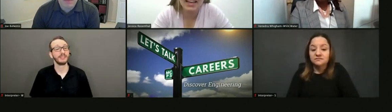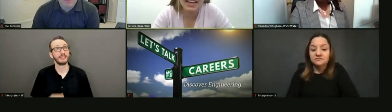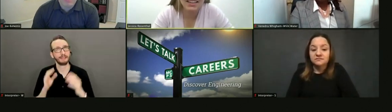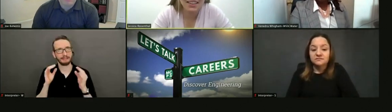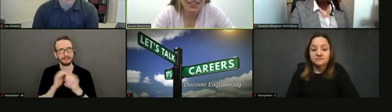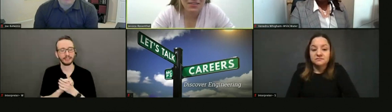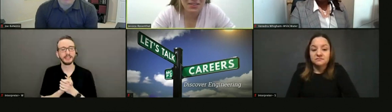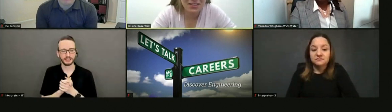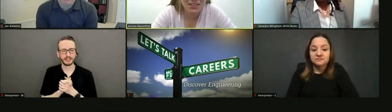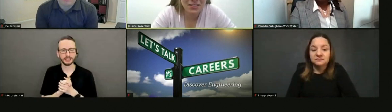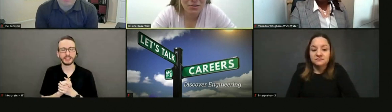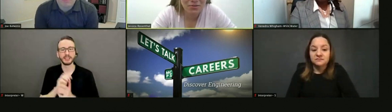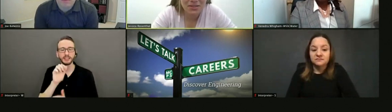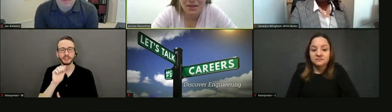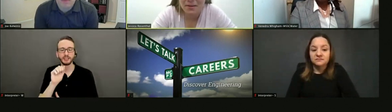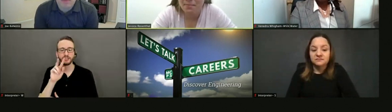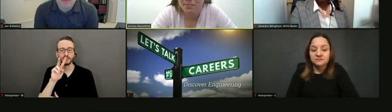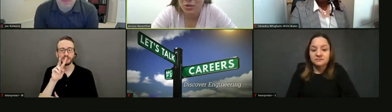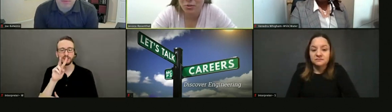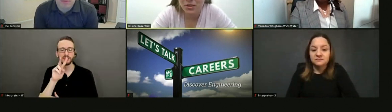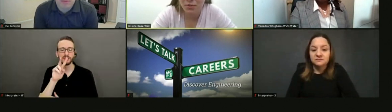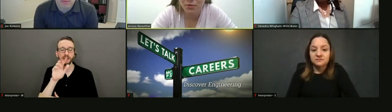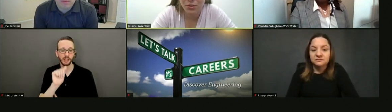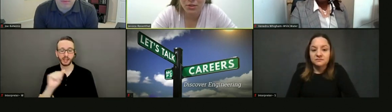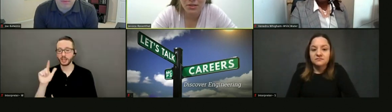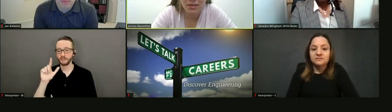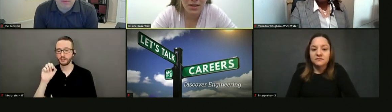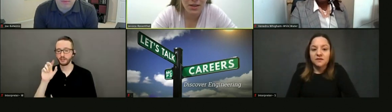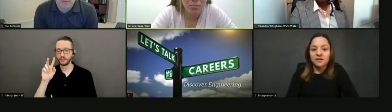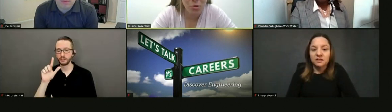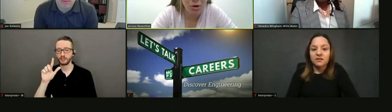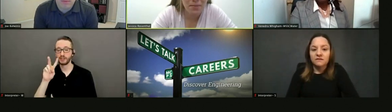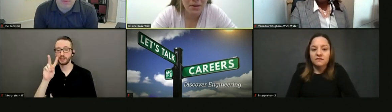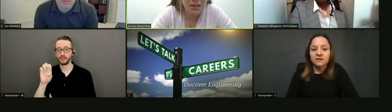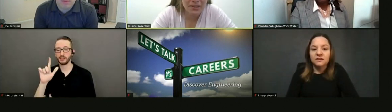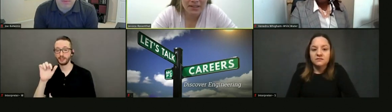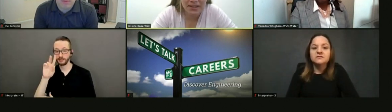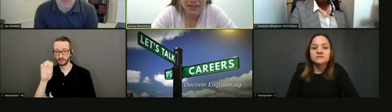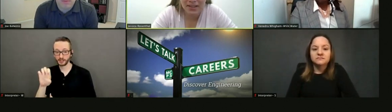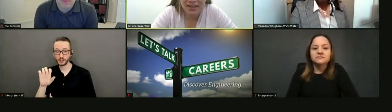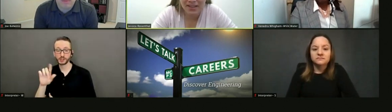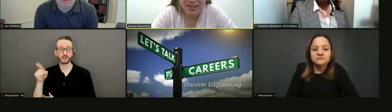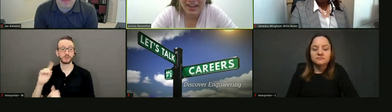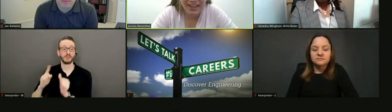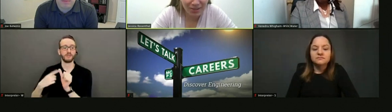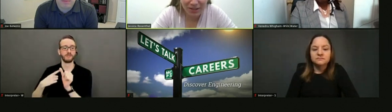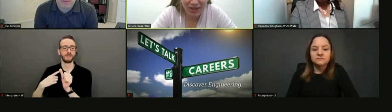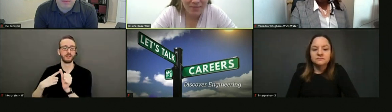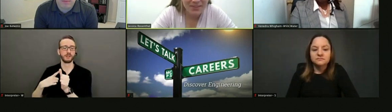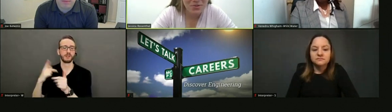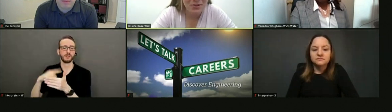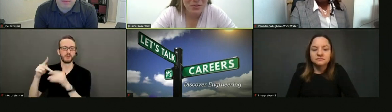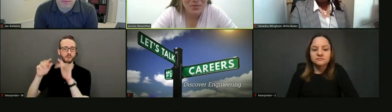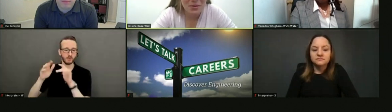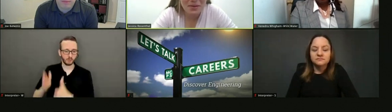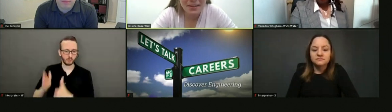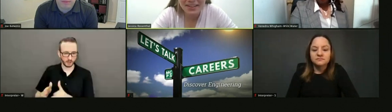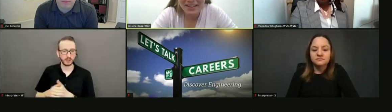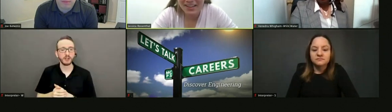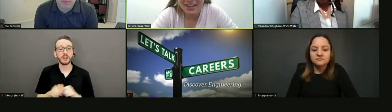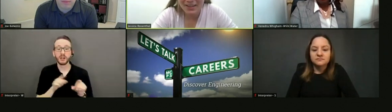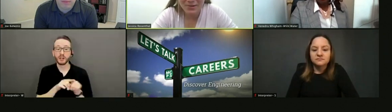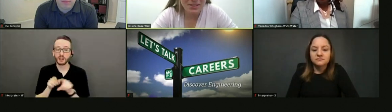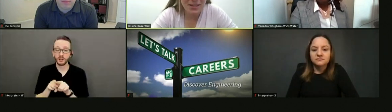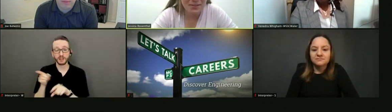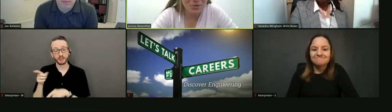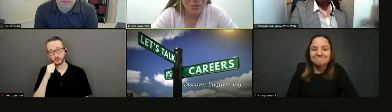Yeah, I'd say Ada Lovelace. She was the first programmer, and she happened to also be a